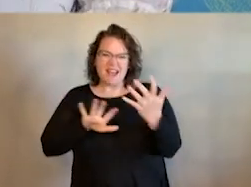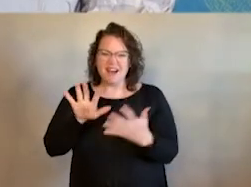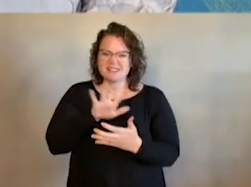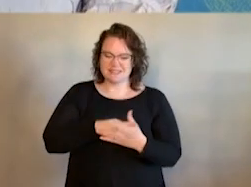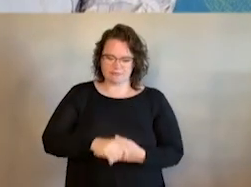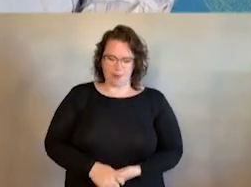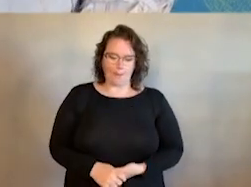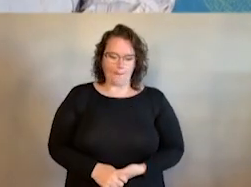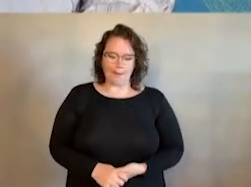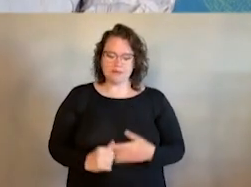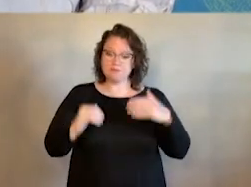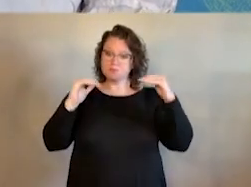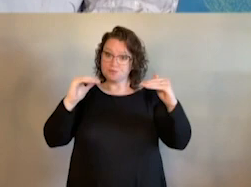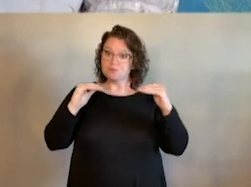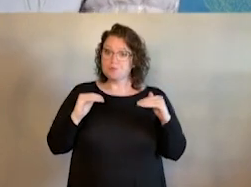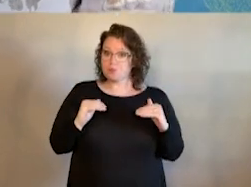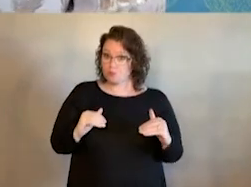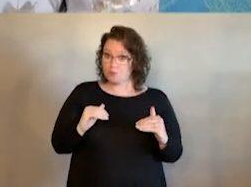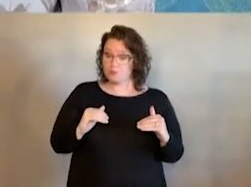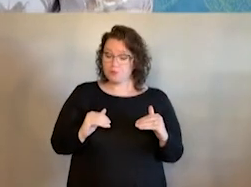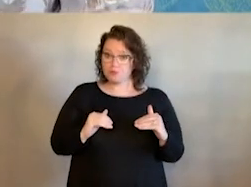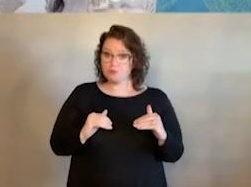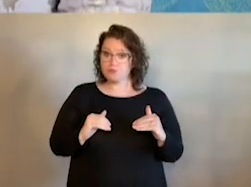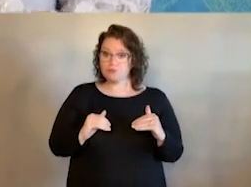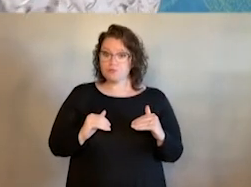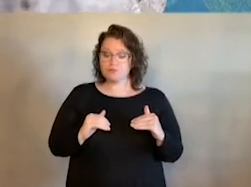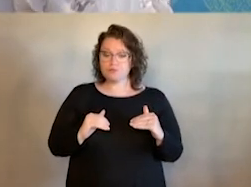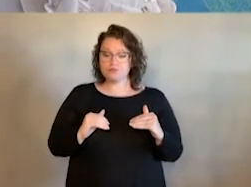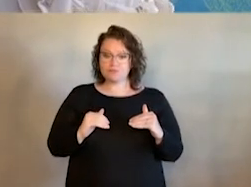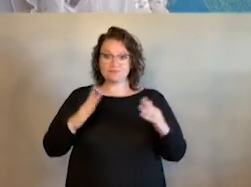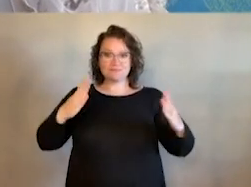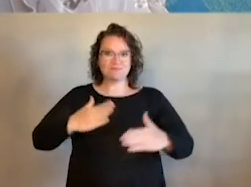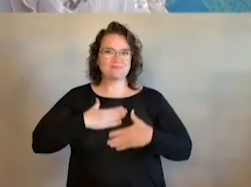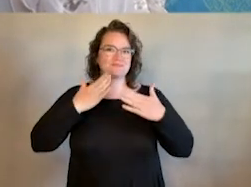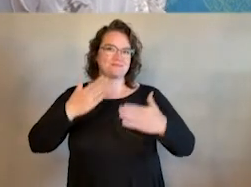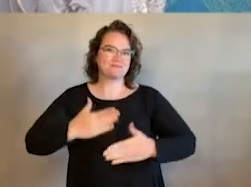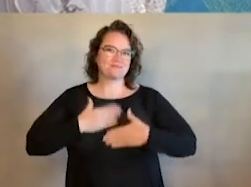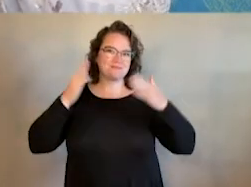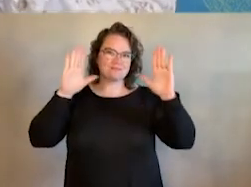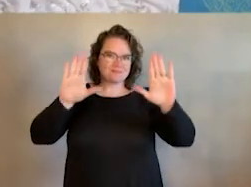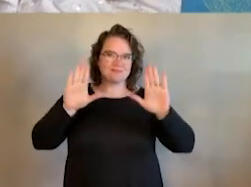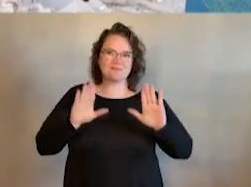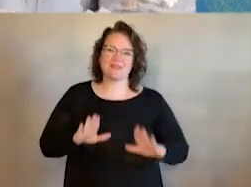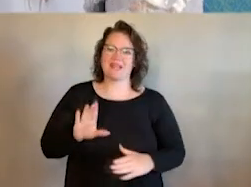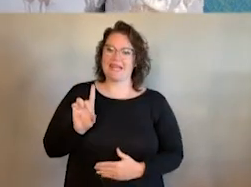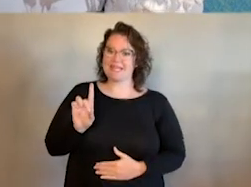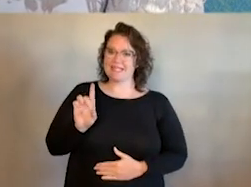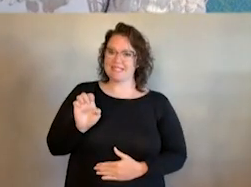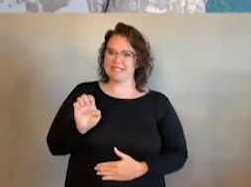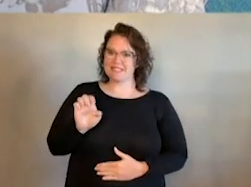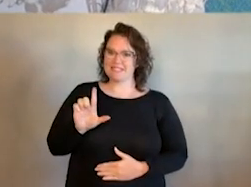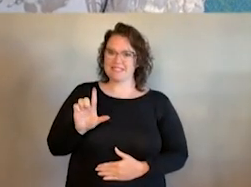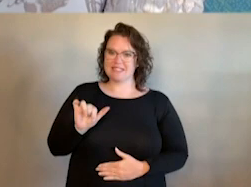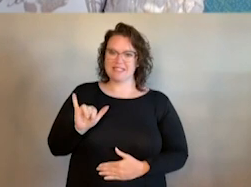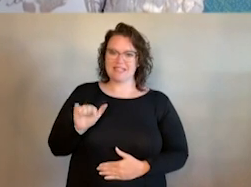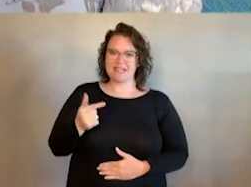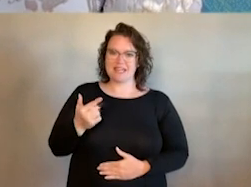And another adjective he used within the story was delightful. Those dreams were delightful.